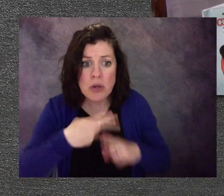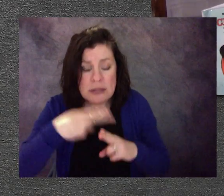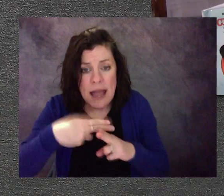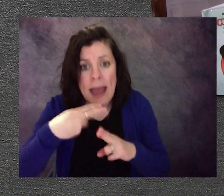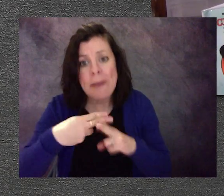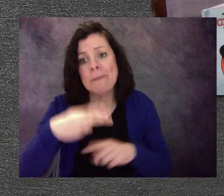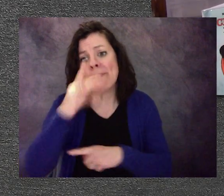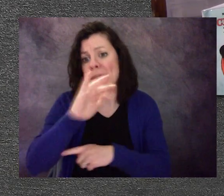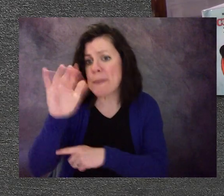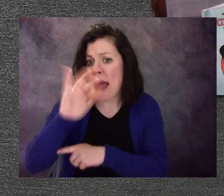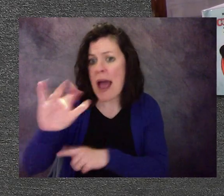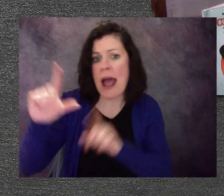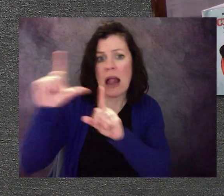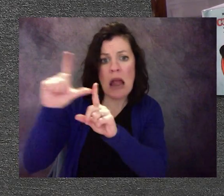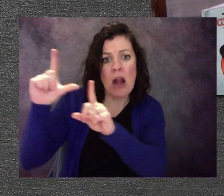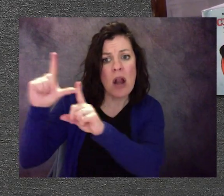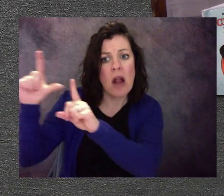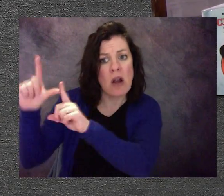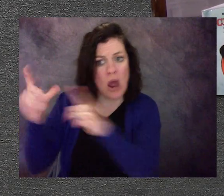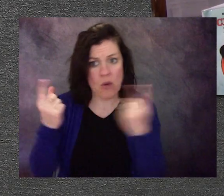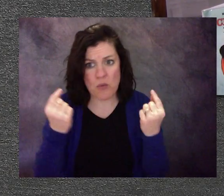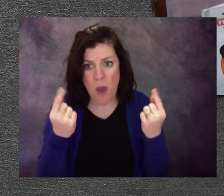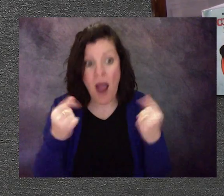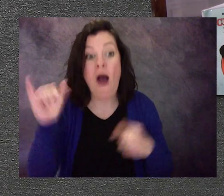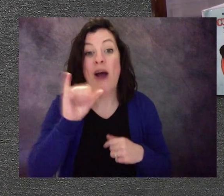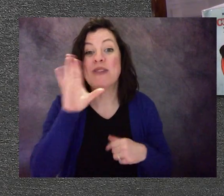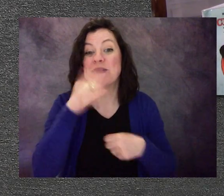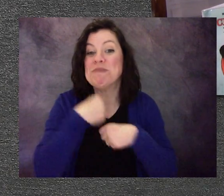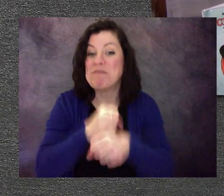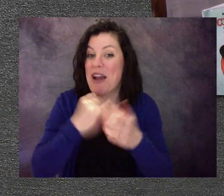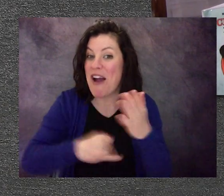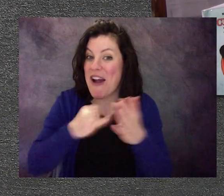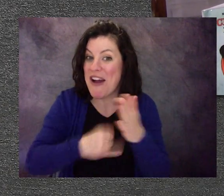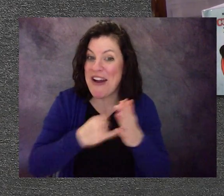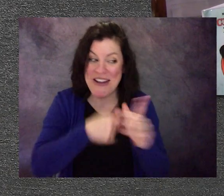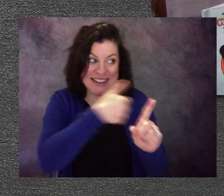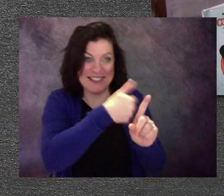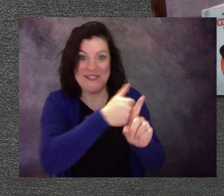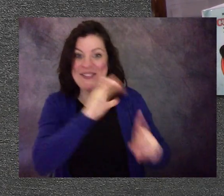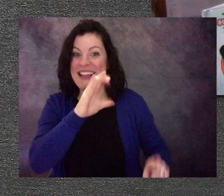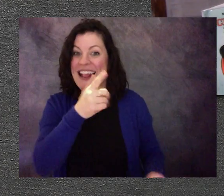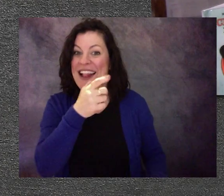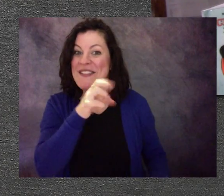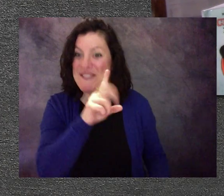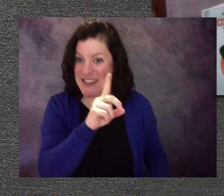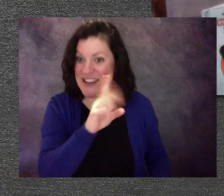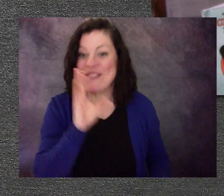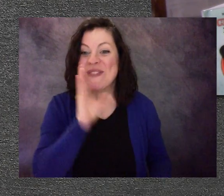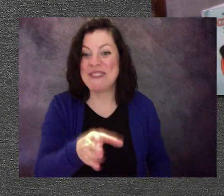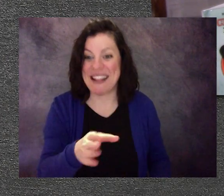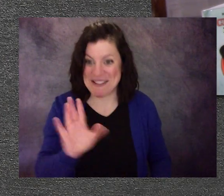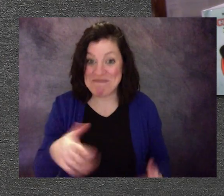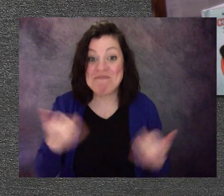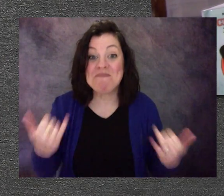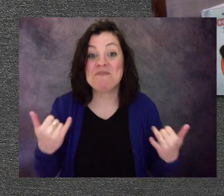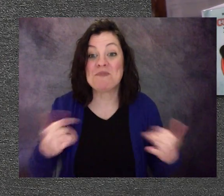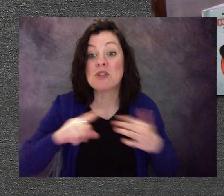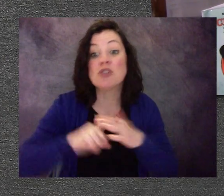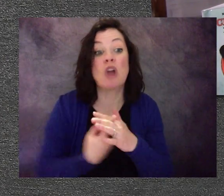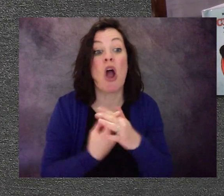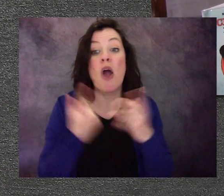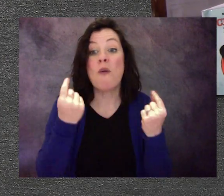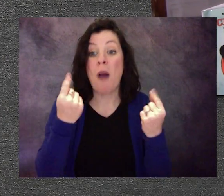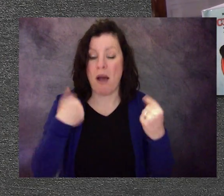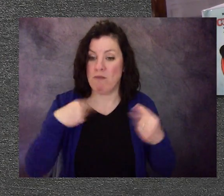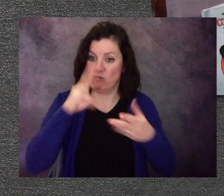really fun Clifford craft. So I hope you're excited. We're going to start out today by reading our Clifford